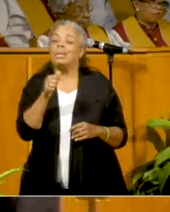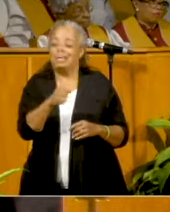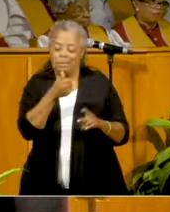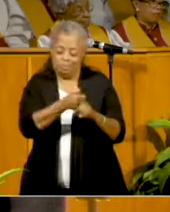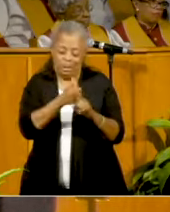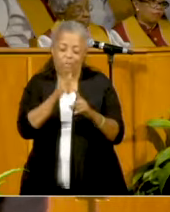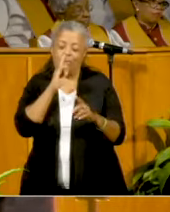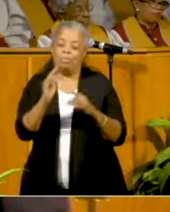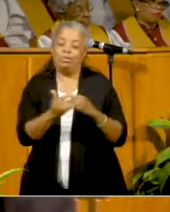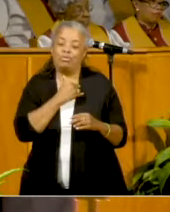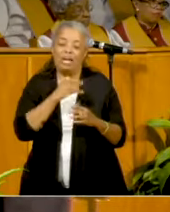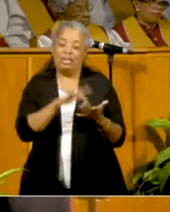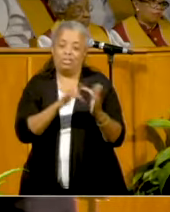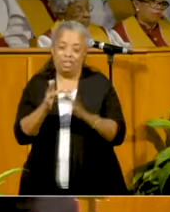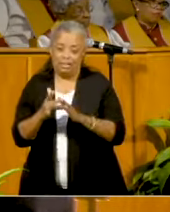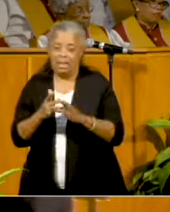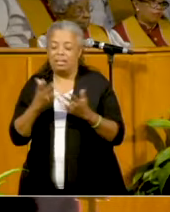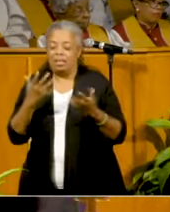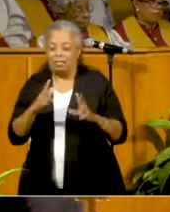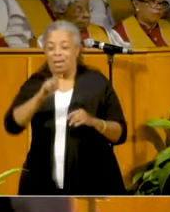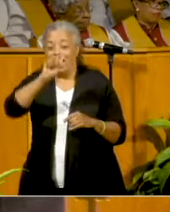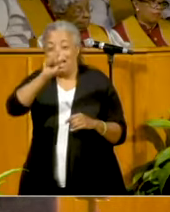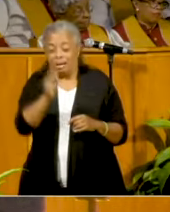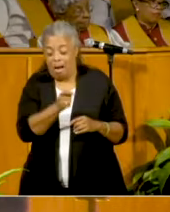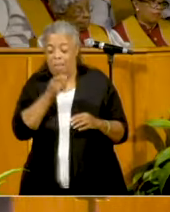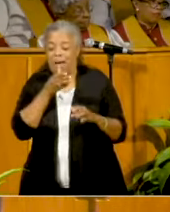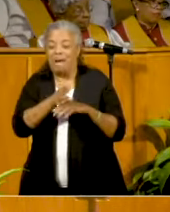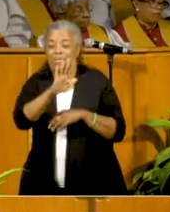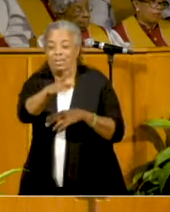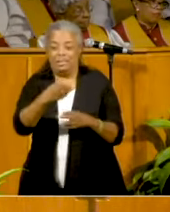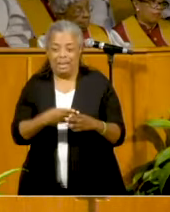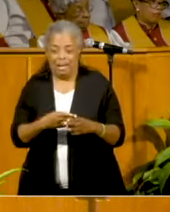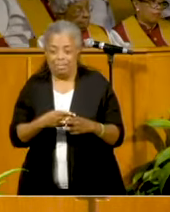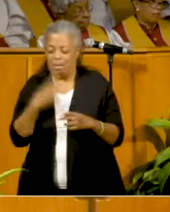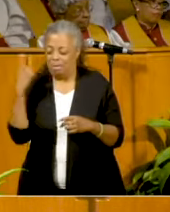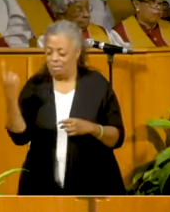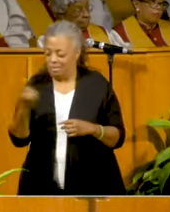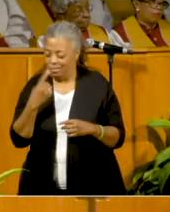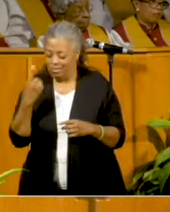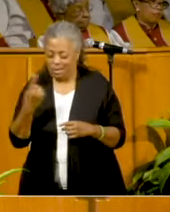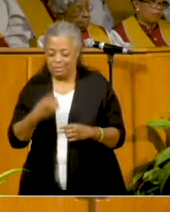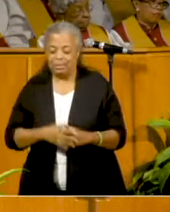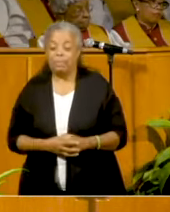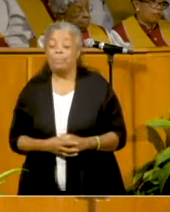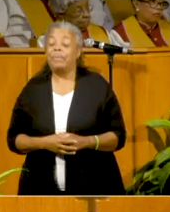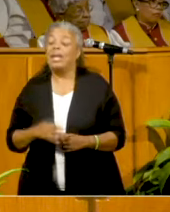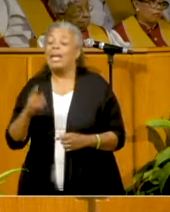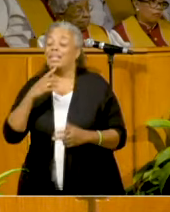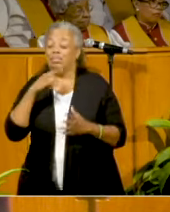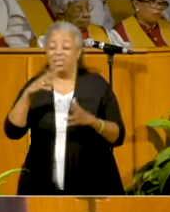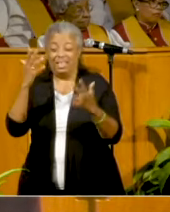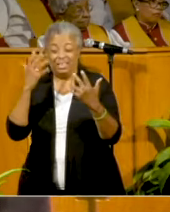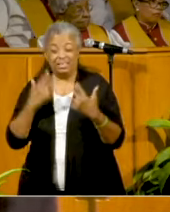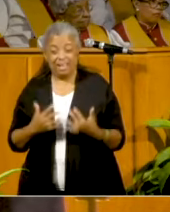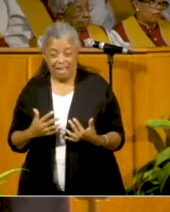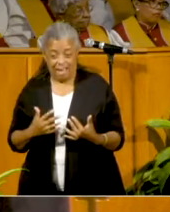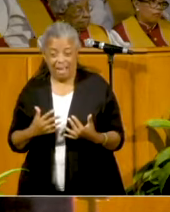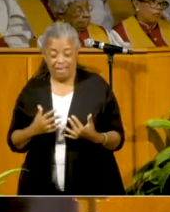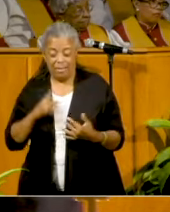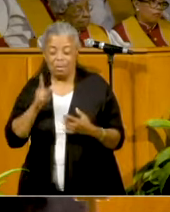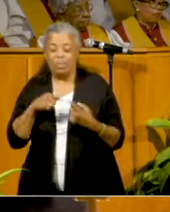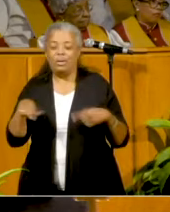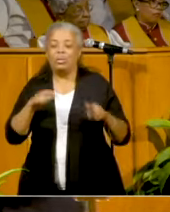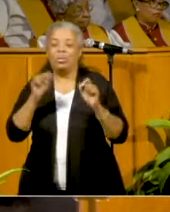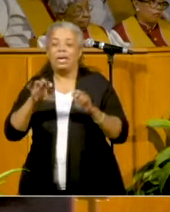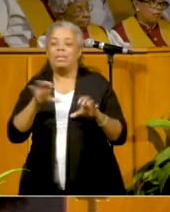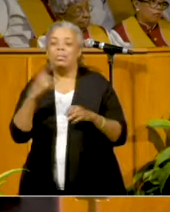to betray Jesus. There's a comma after his name. And it's a sad thing when you